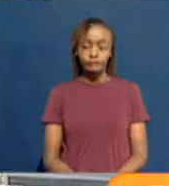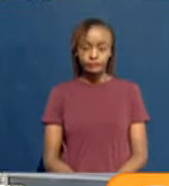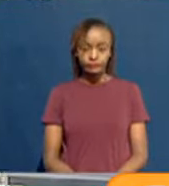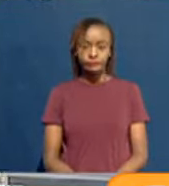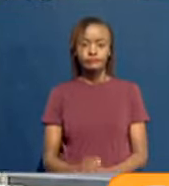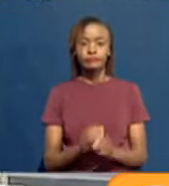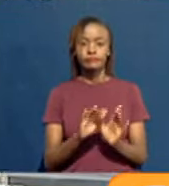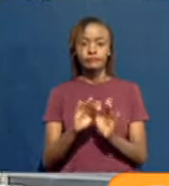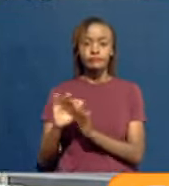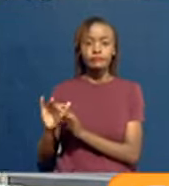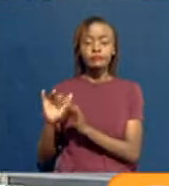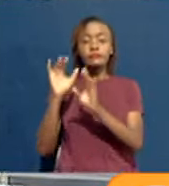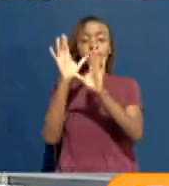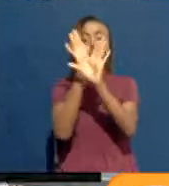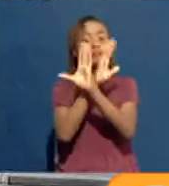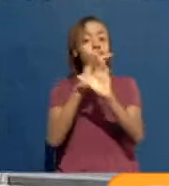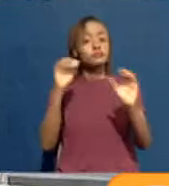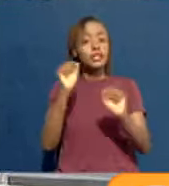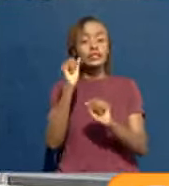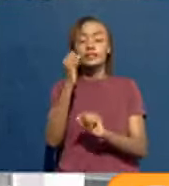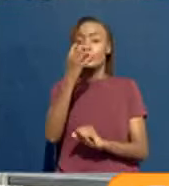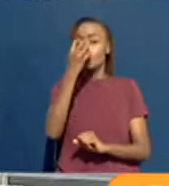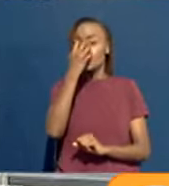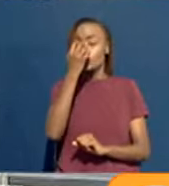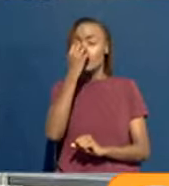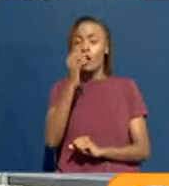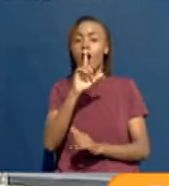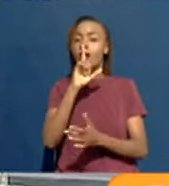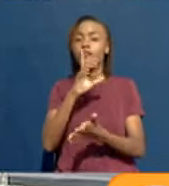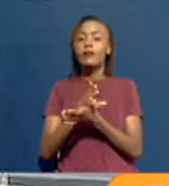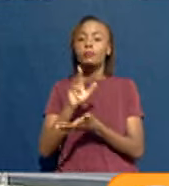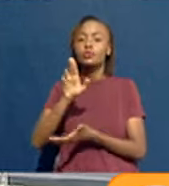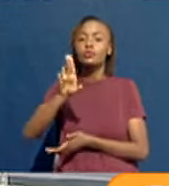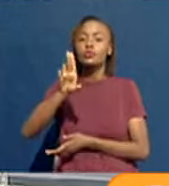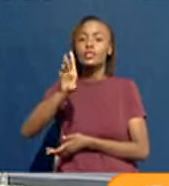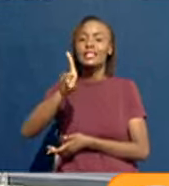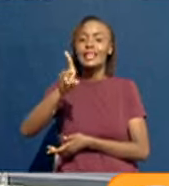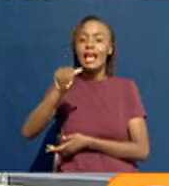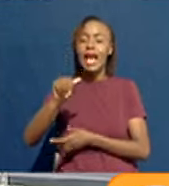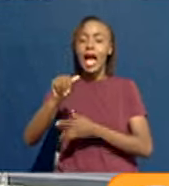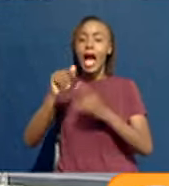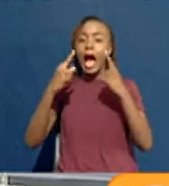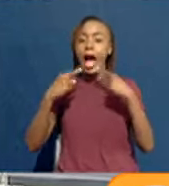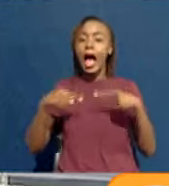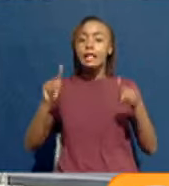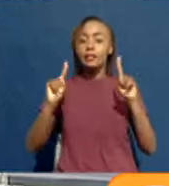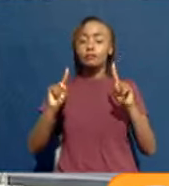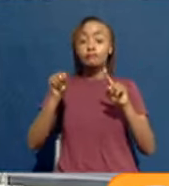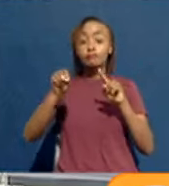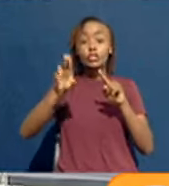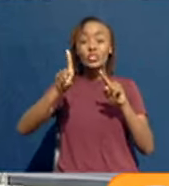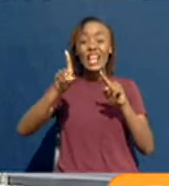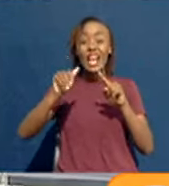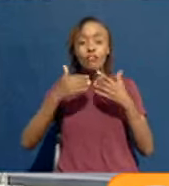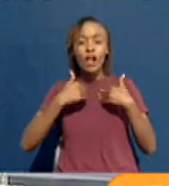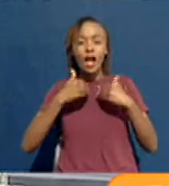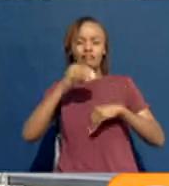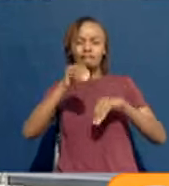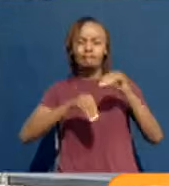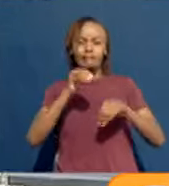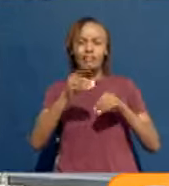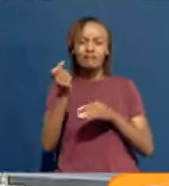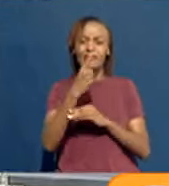And President William Ruto has announced that the United Democratic Alliance Party, or UDA, will hold elections in